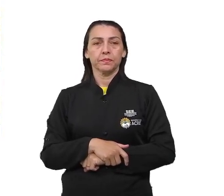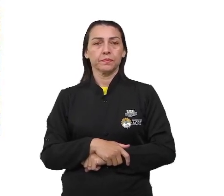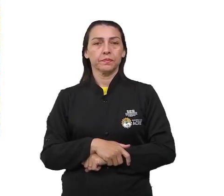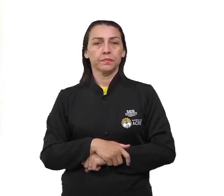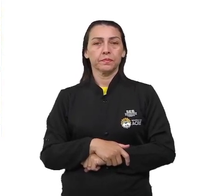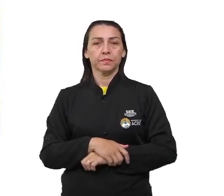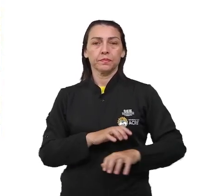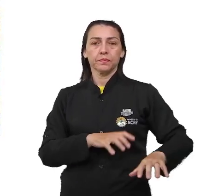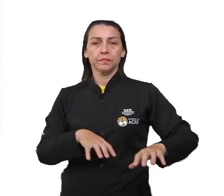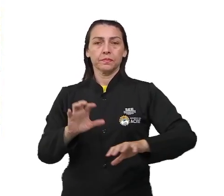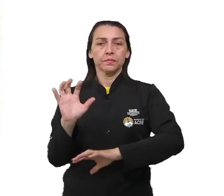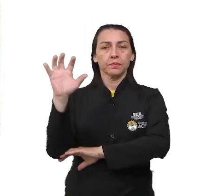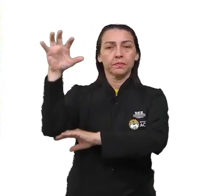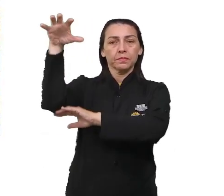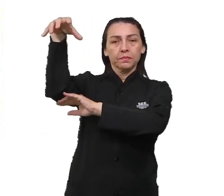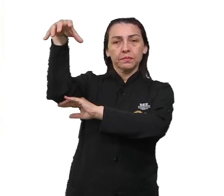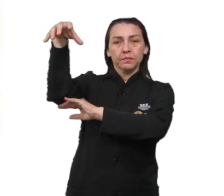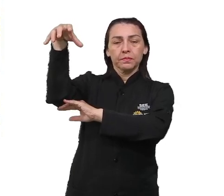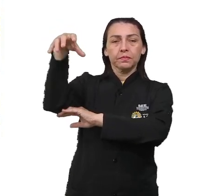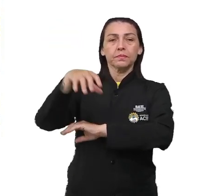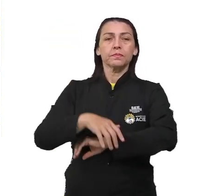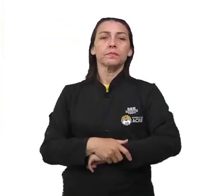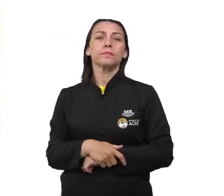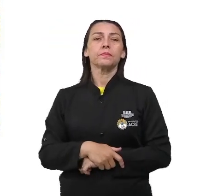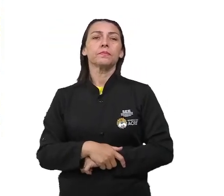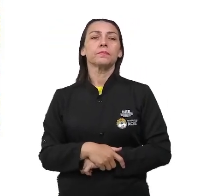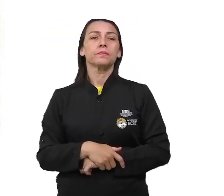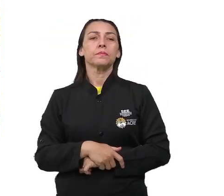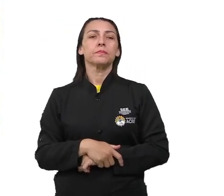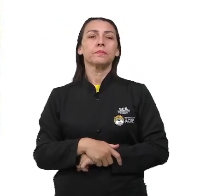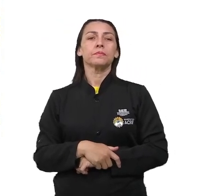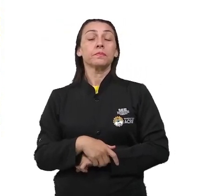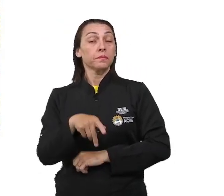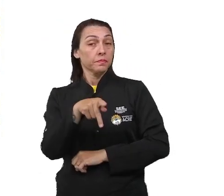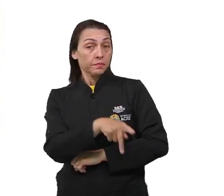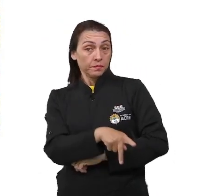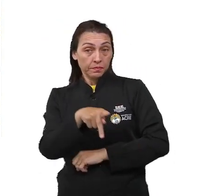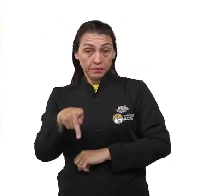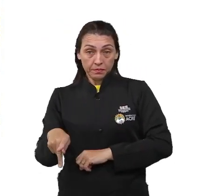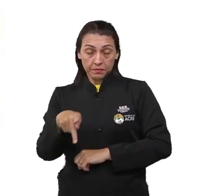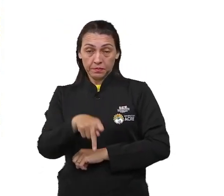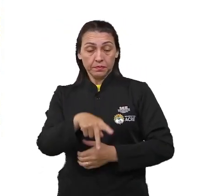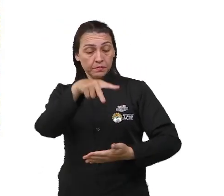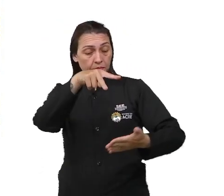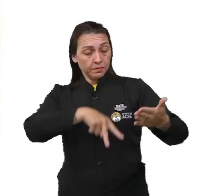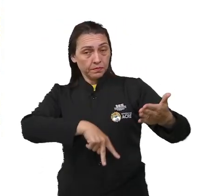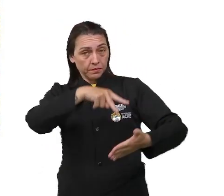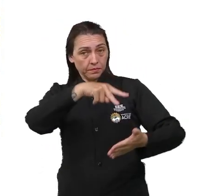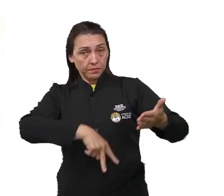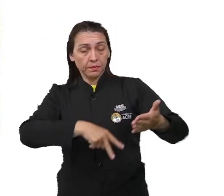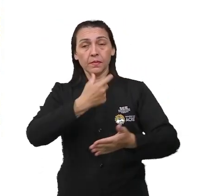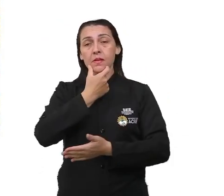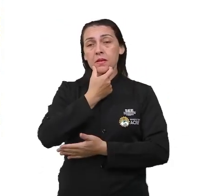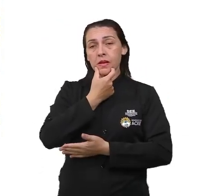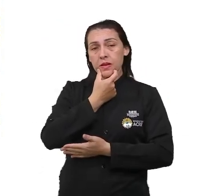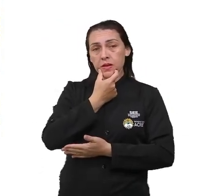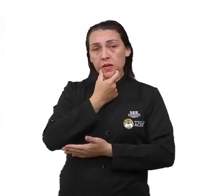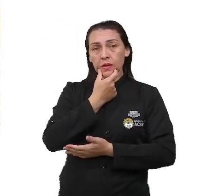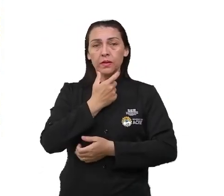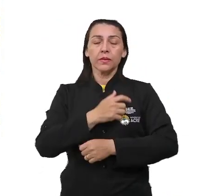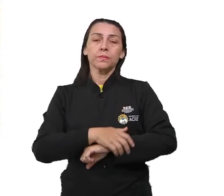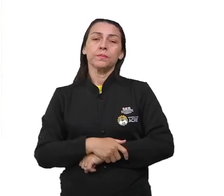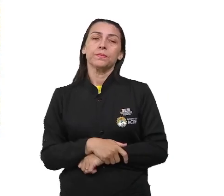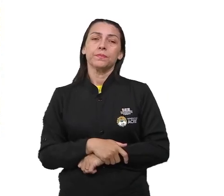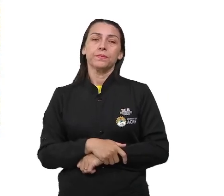Em relação ao basquete, basketball is a team sport in which 2 teams, most